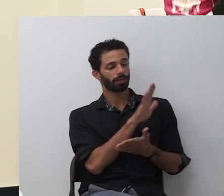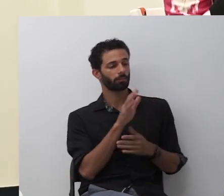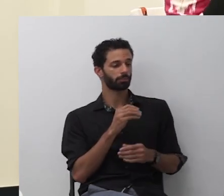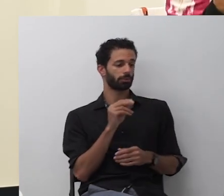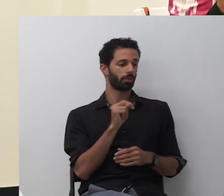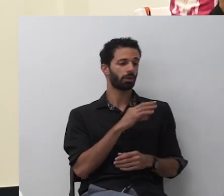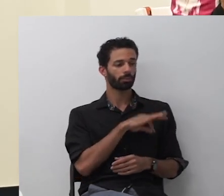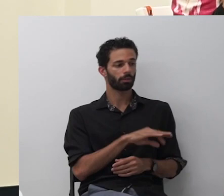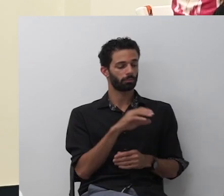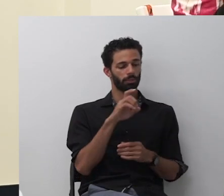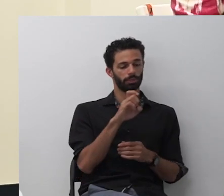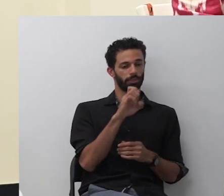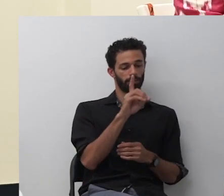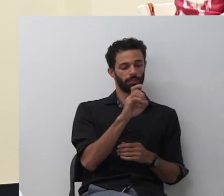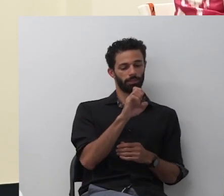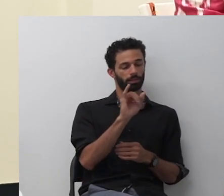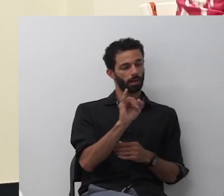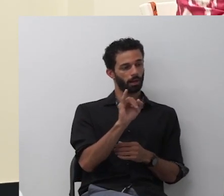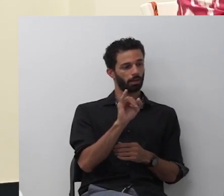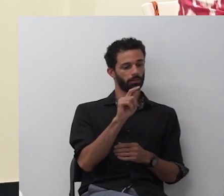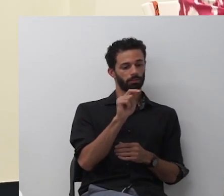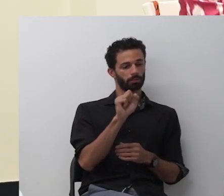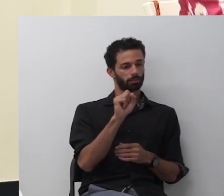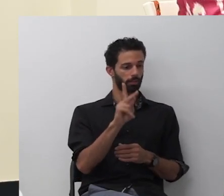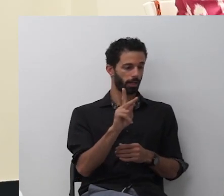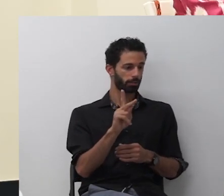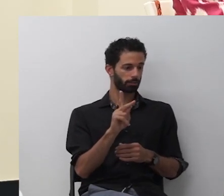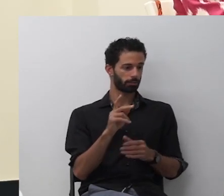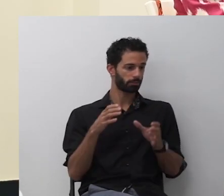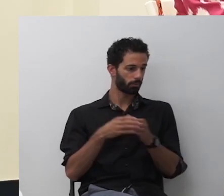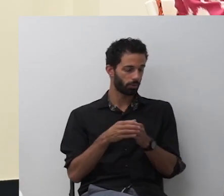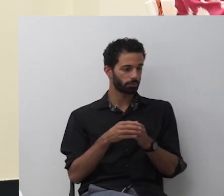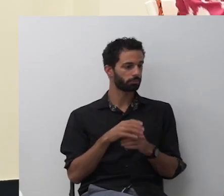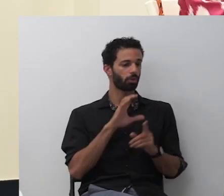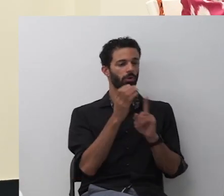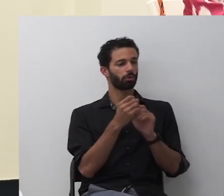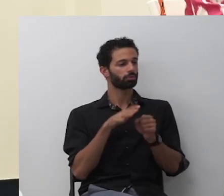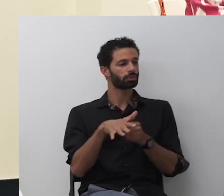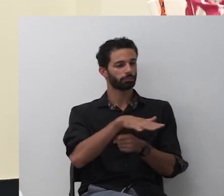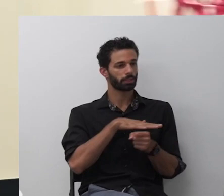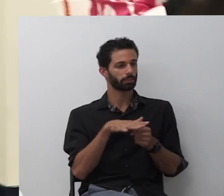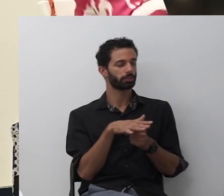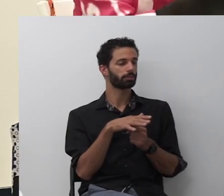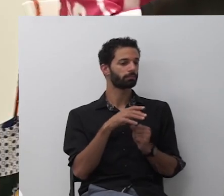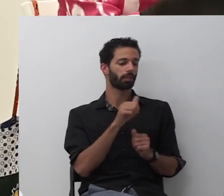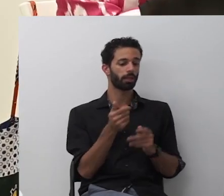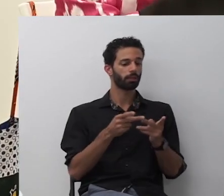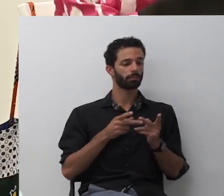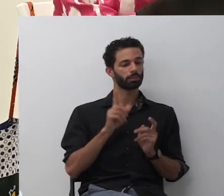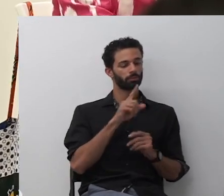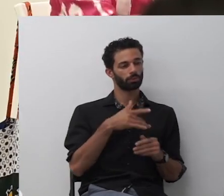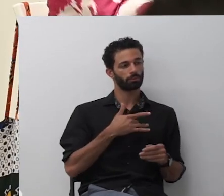philanthropy, a DEI task force, a cultural space. So any sort of place where we feel like there is a possibility